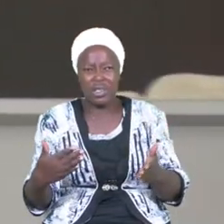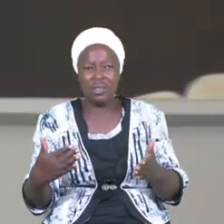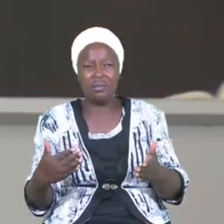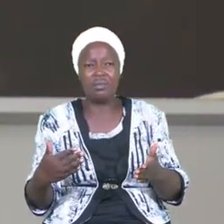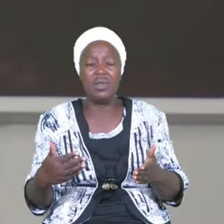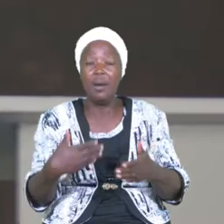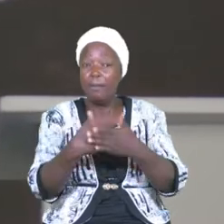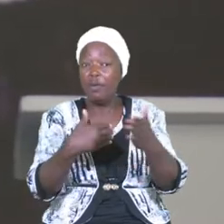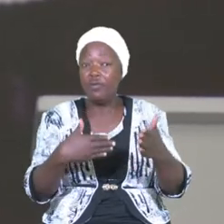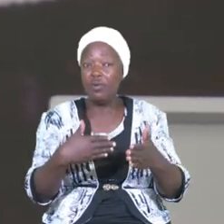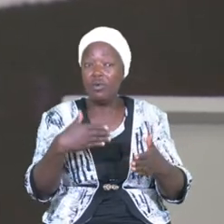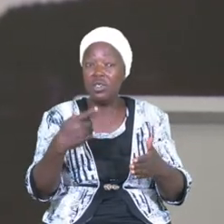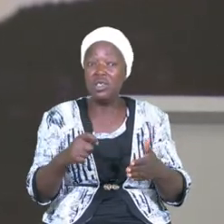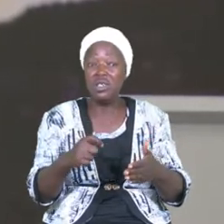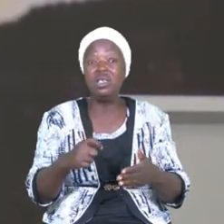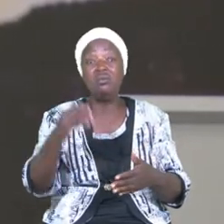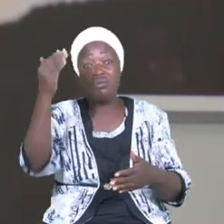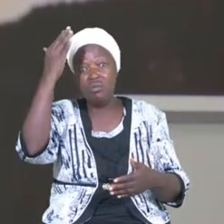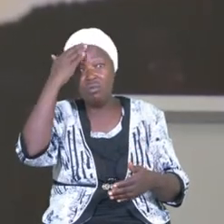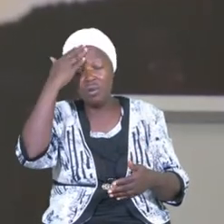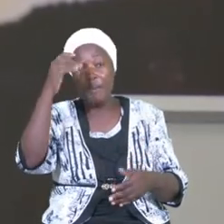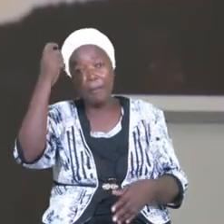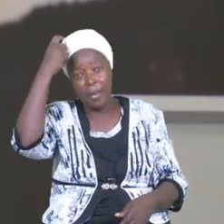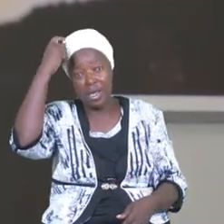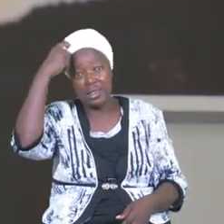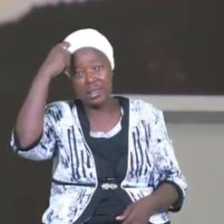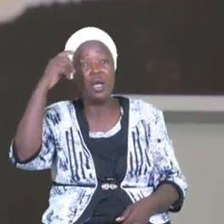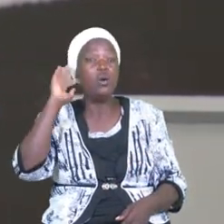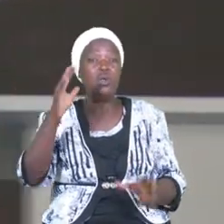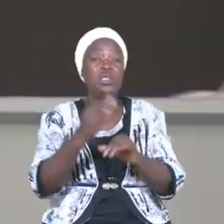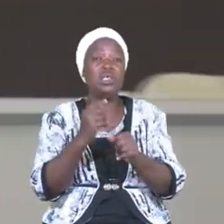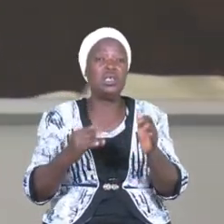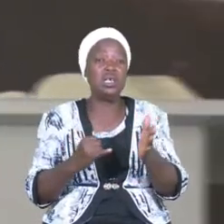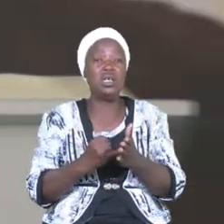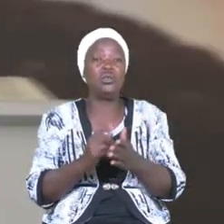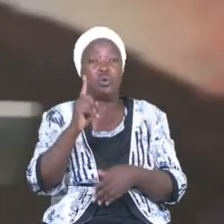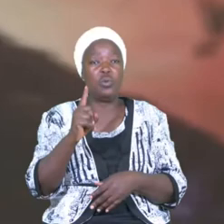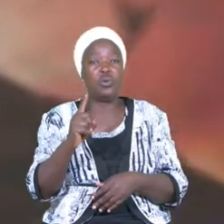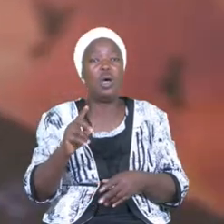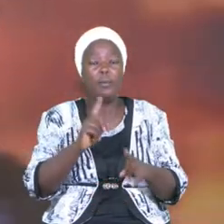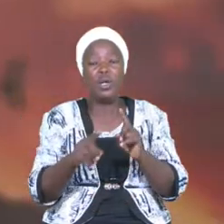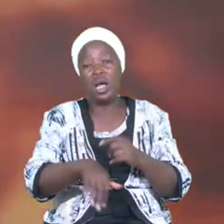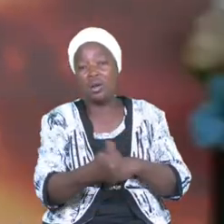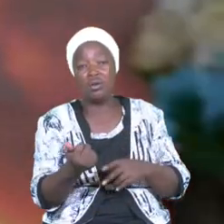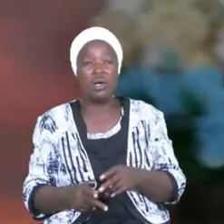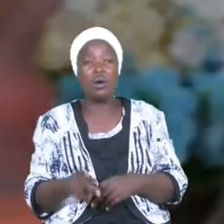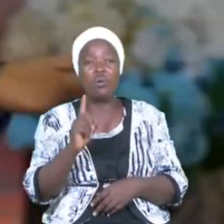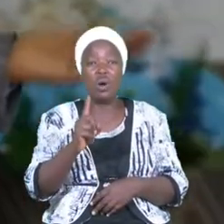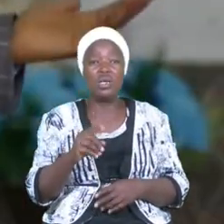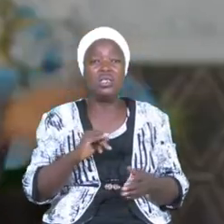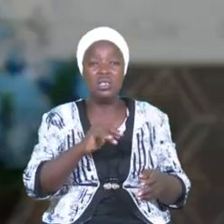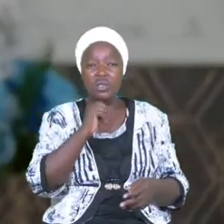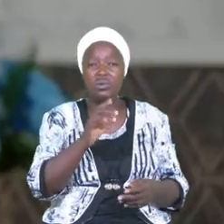the conscious mind will take it up. Then there's another kind of mind, the